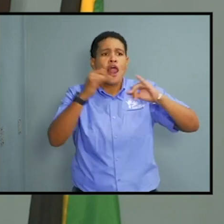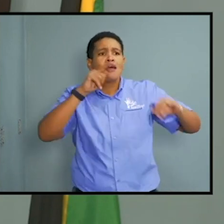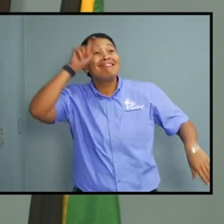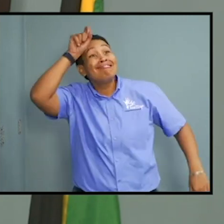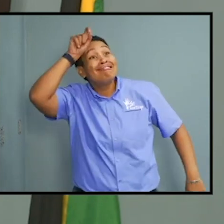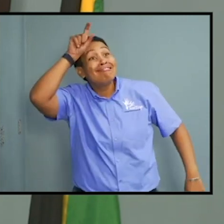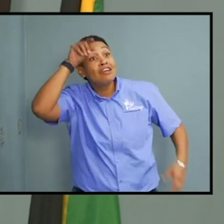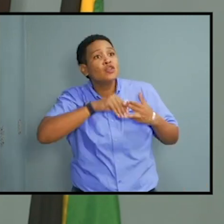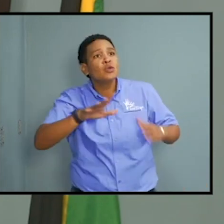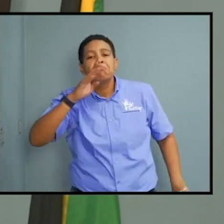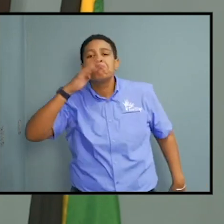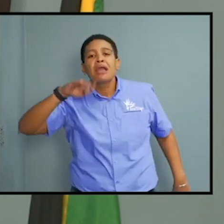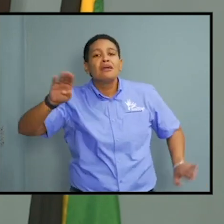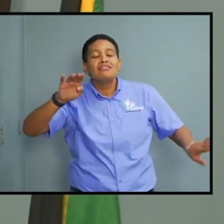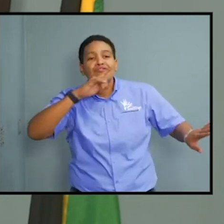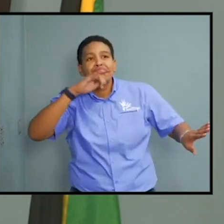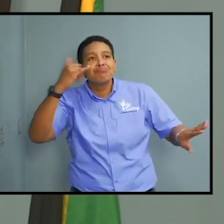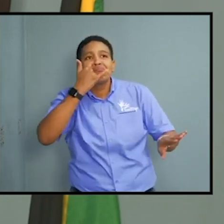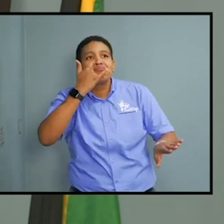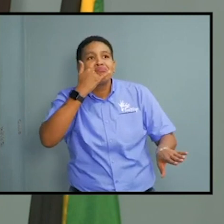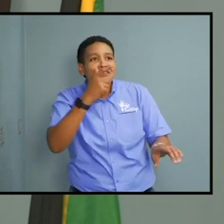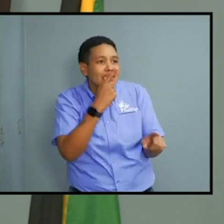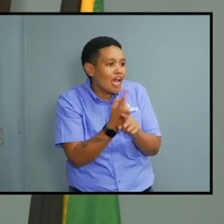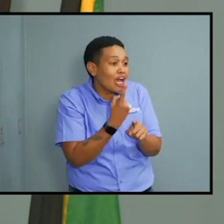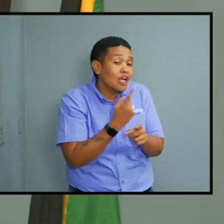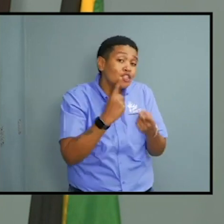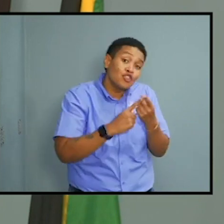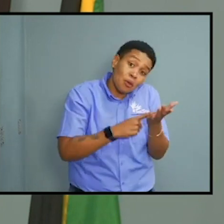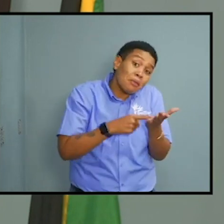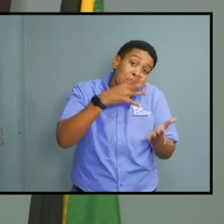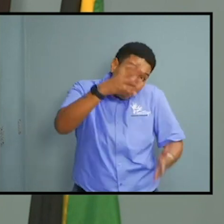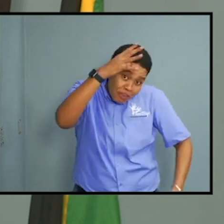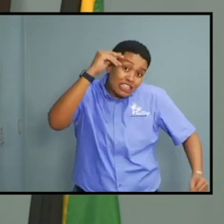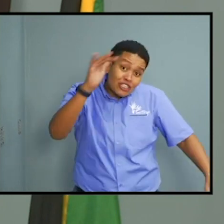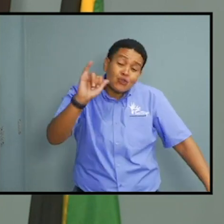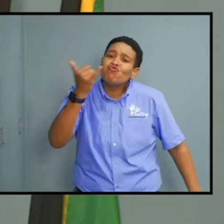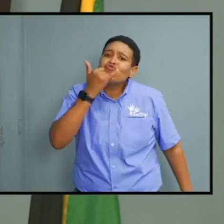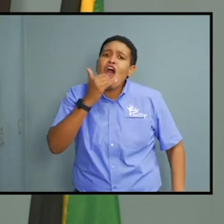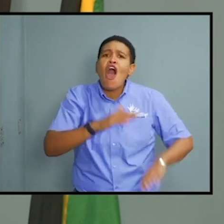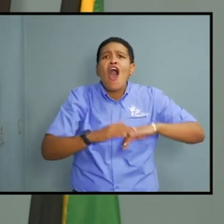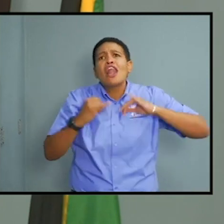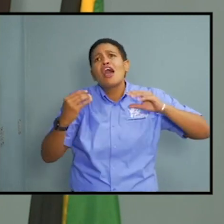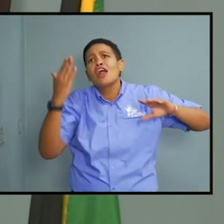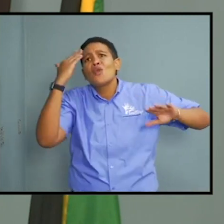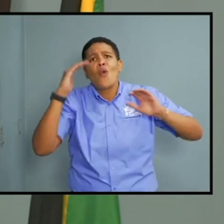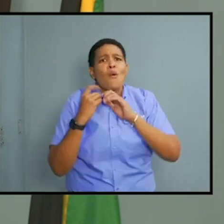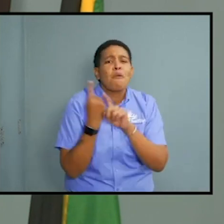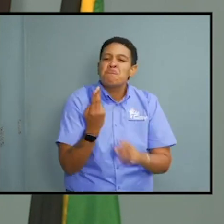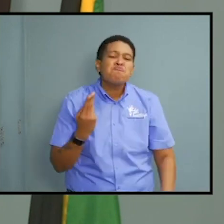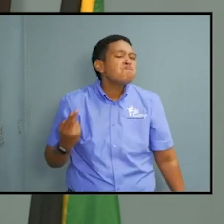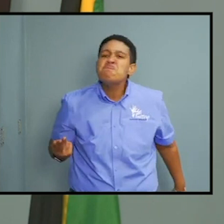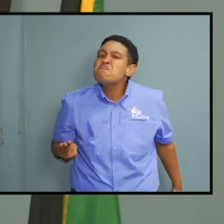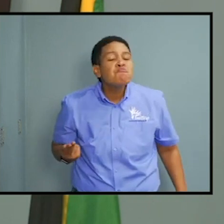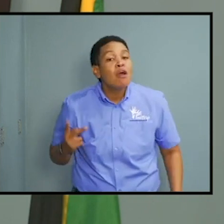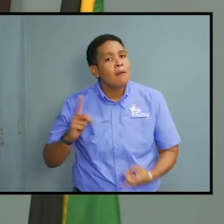some students and, you know, some teachers and some parents. We acknowledge as well the challenges of safety and